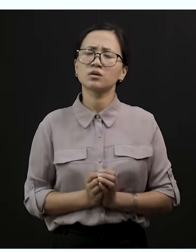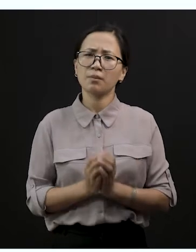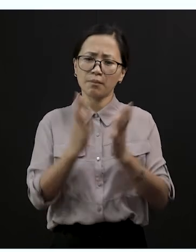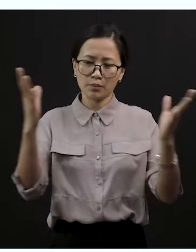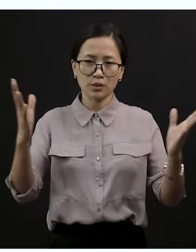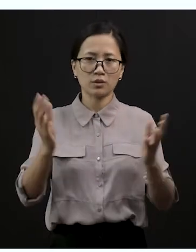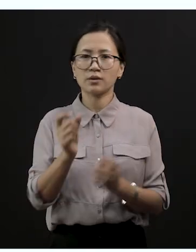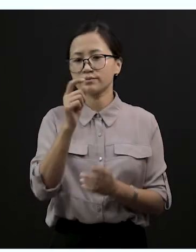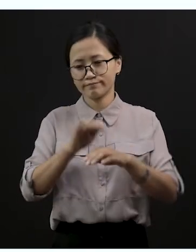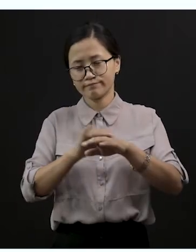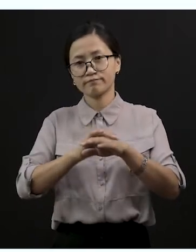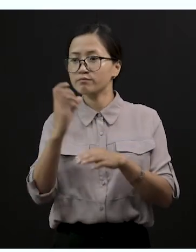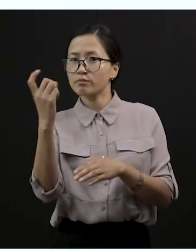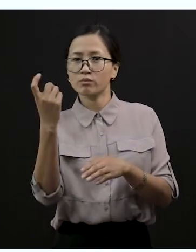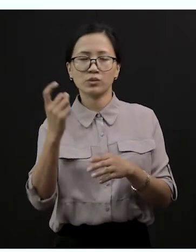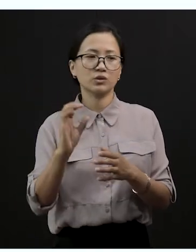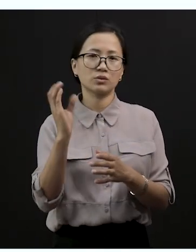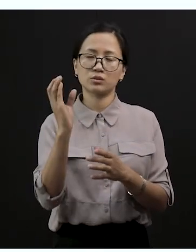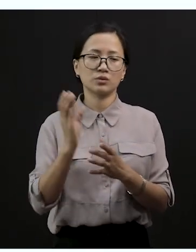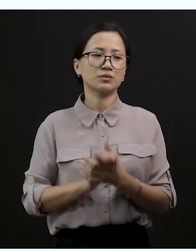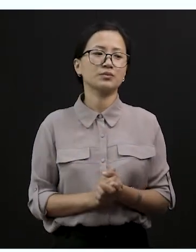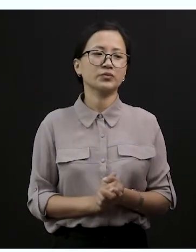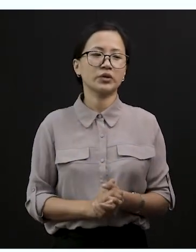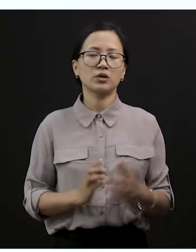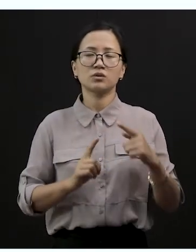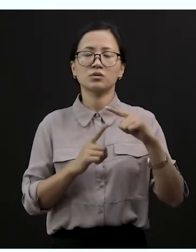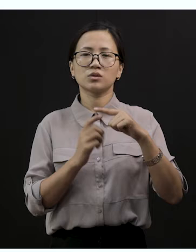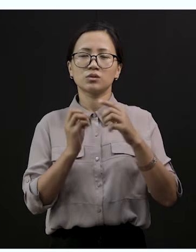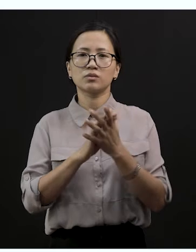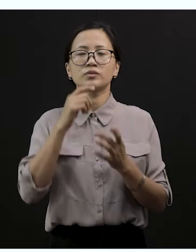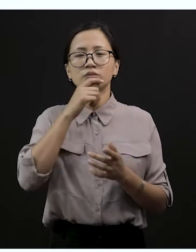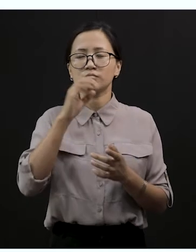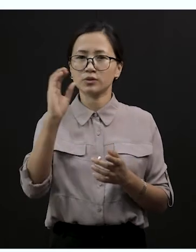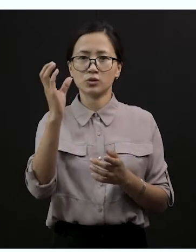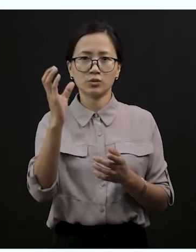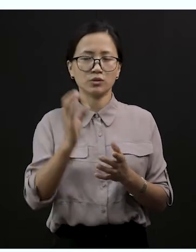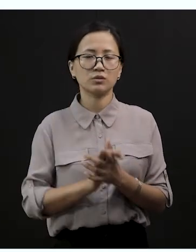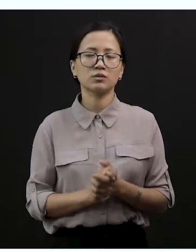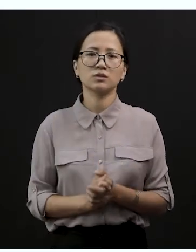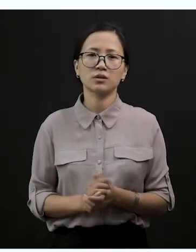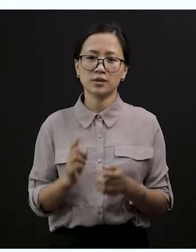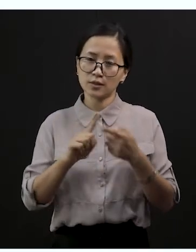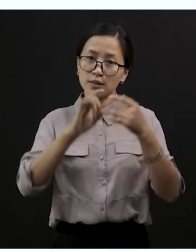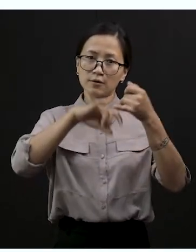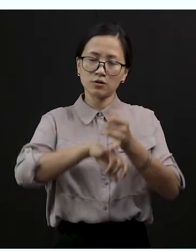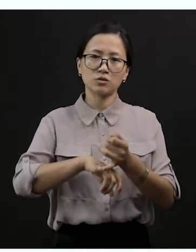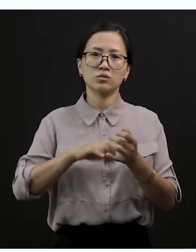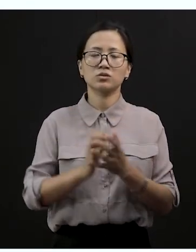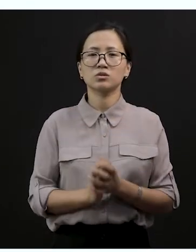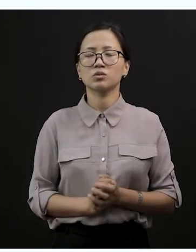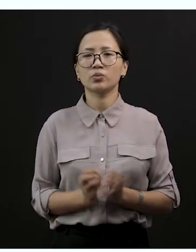that, tomato without the es, it is singular. But if we add es in the tomato, it